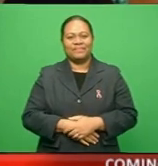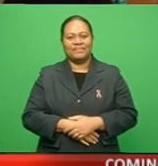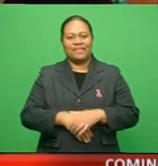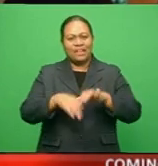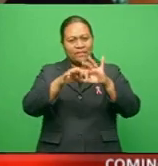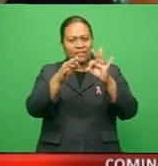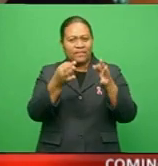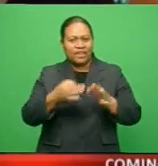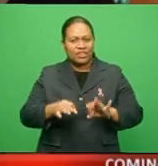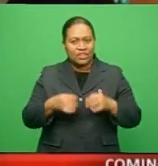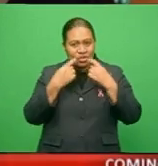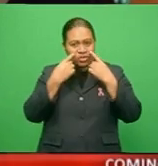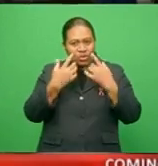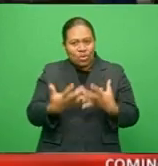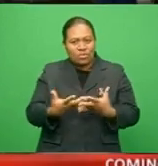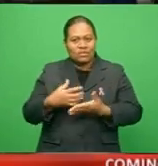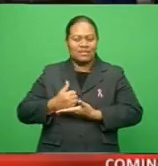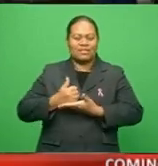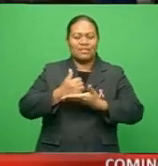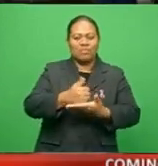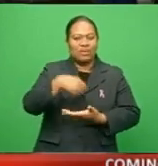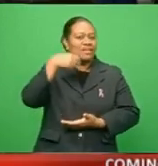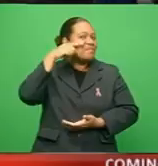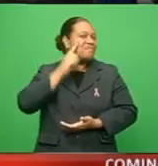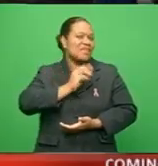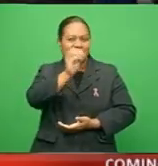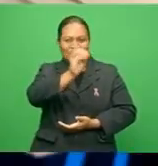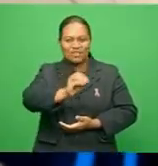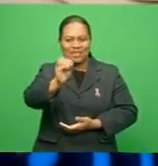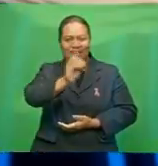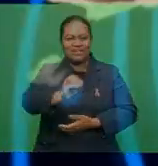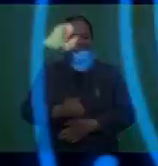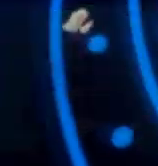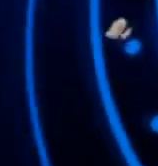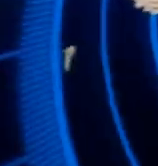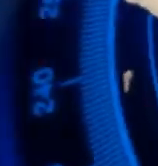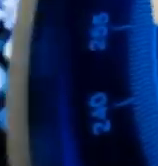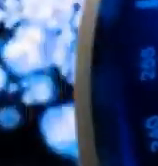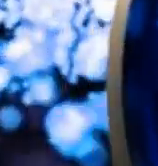and fashion show to be held in support of Pinktober. Stay with us.